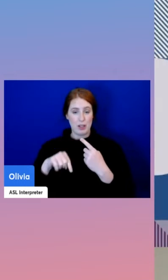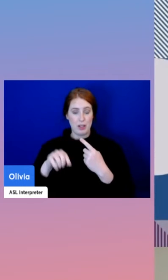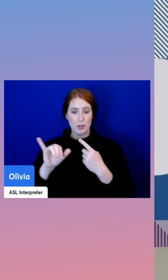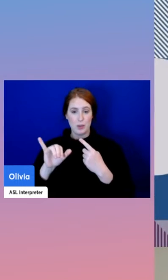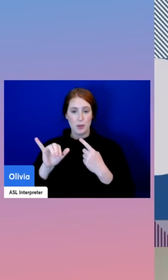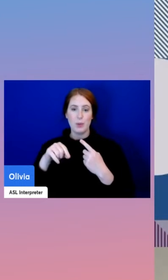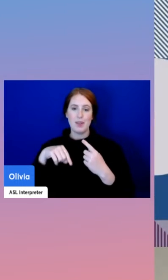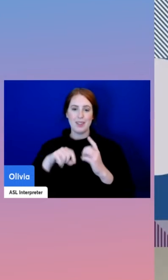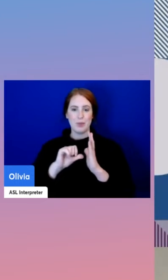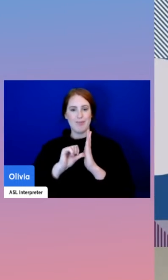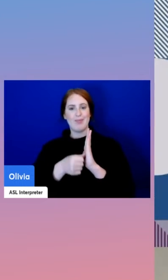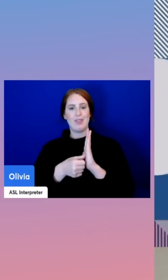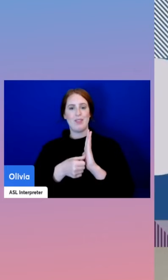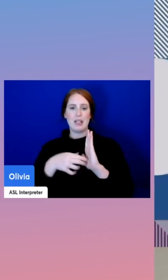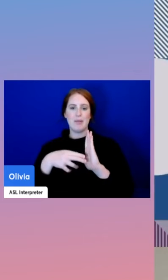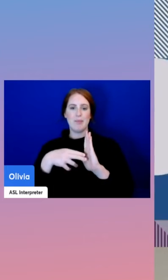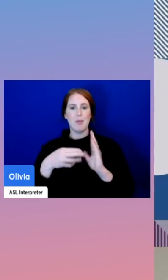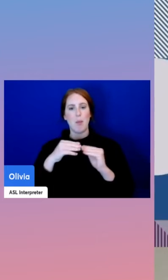on that.